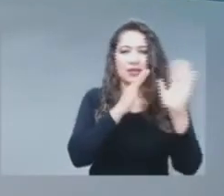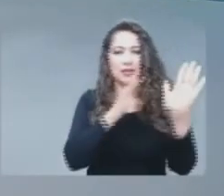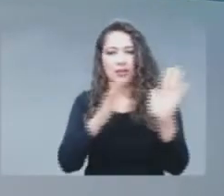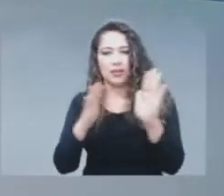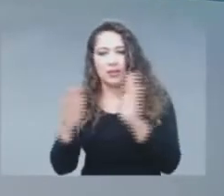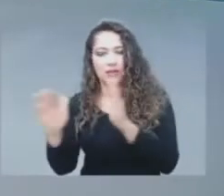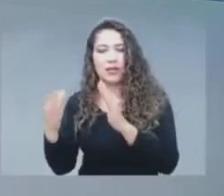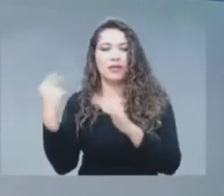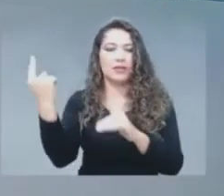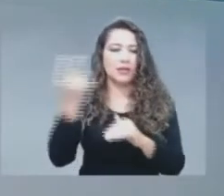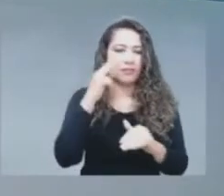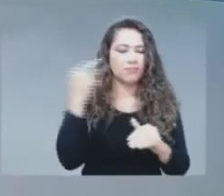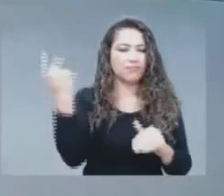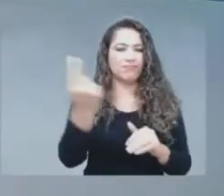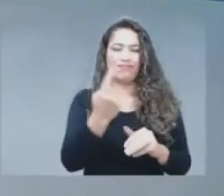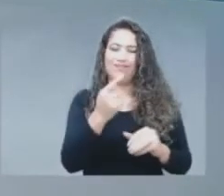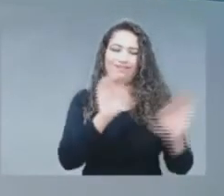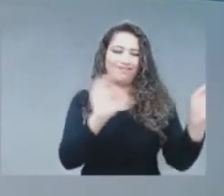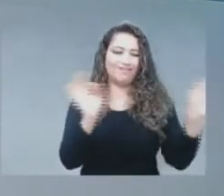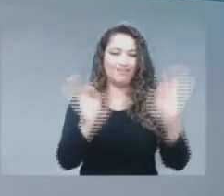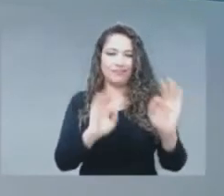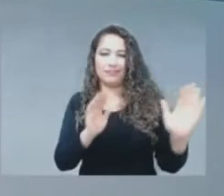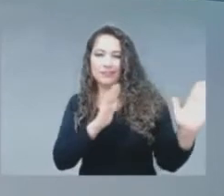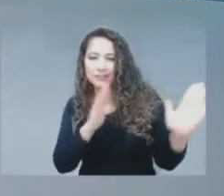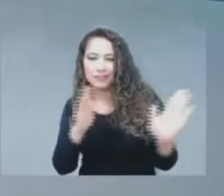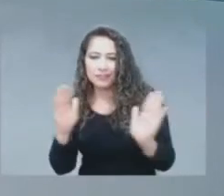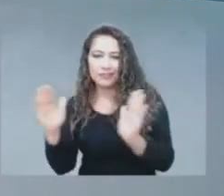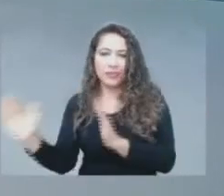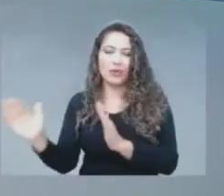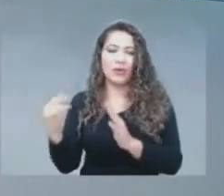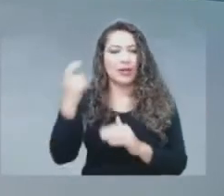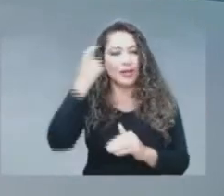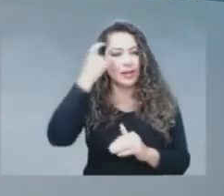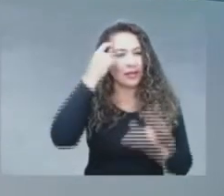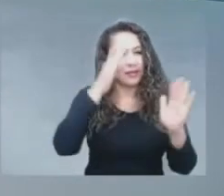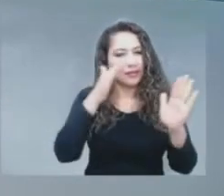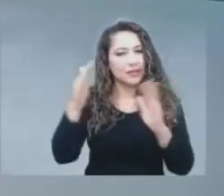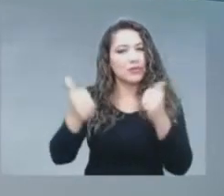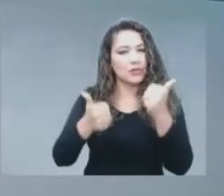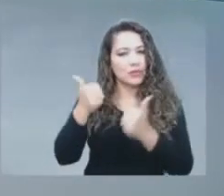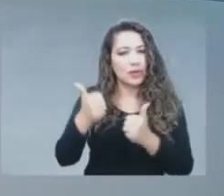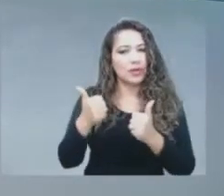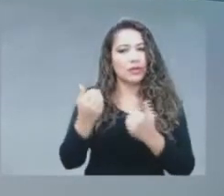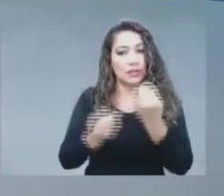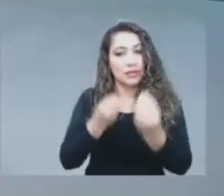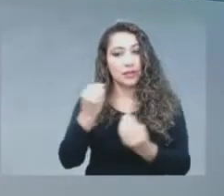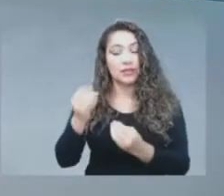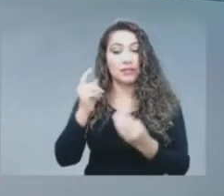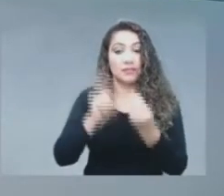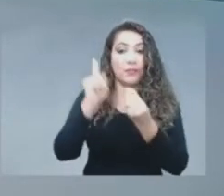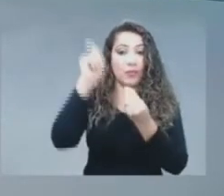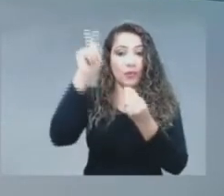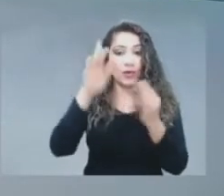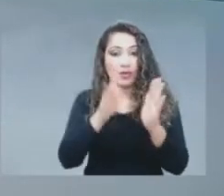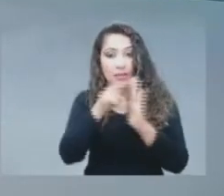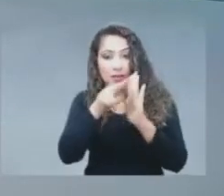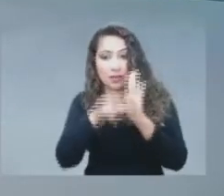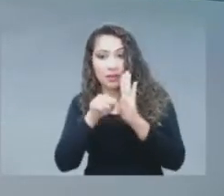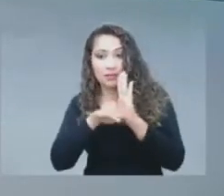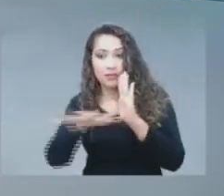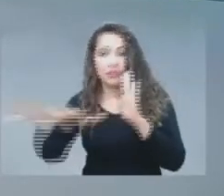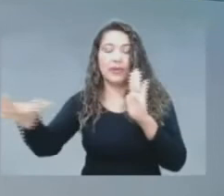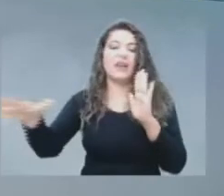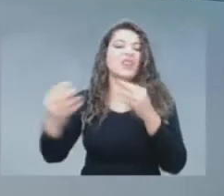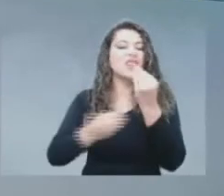there's a nationally, we worked, since we are actually thinking in the spectrum policy,